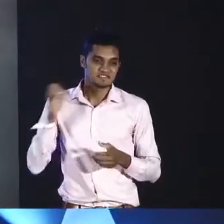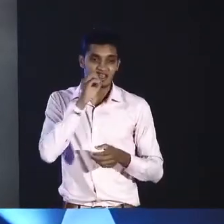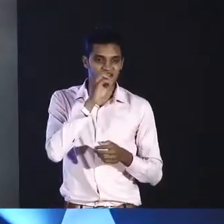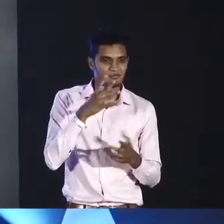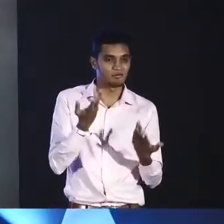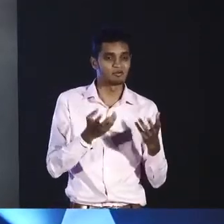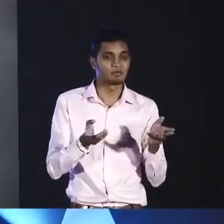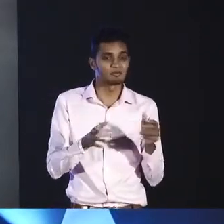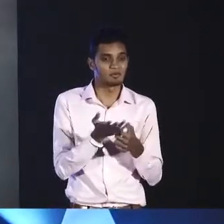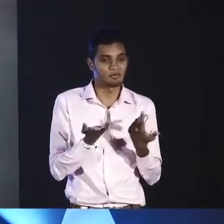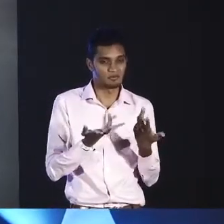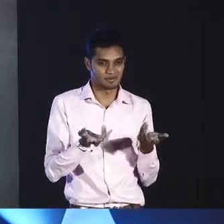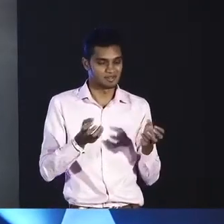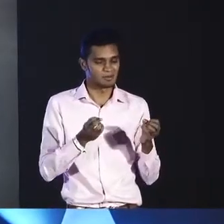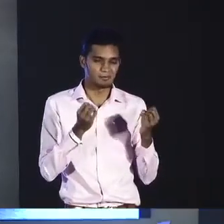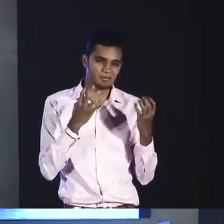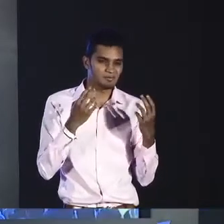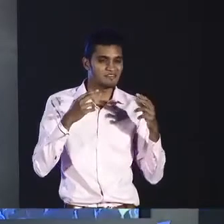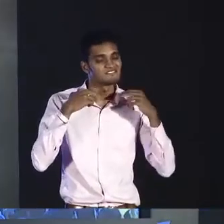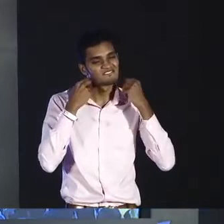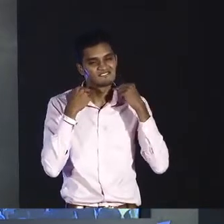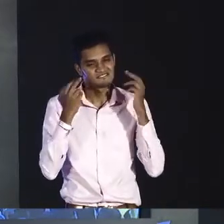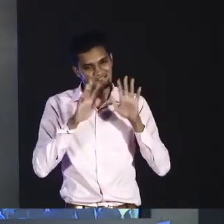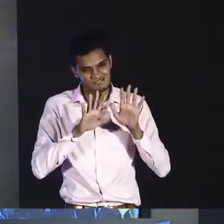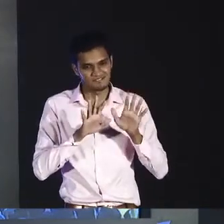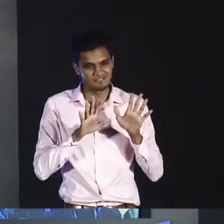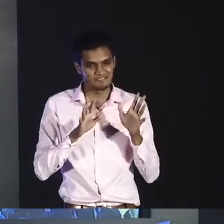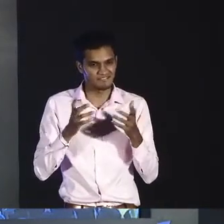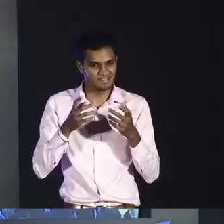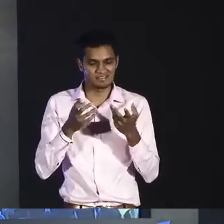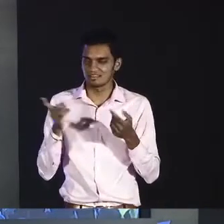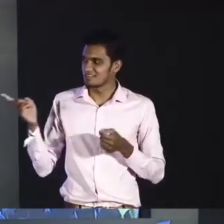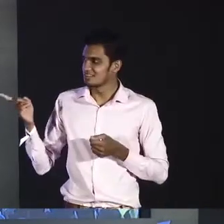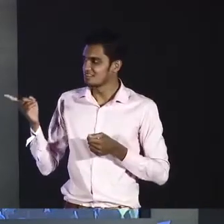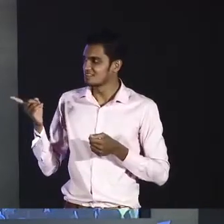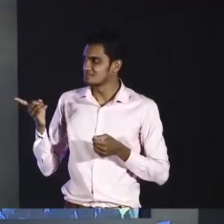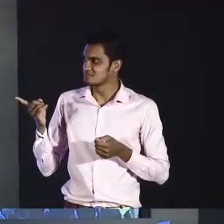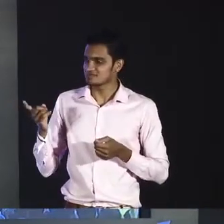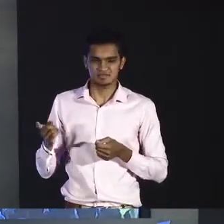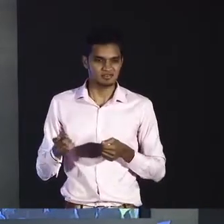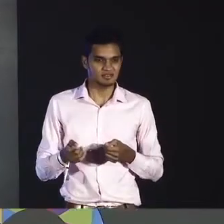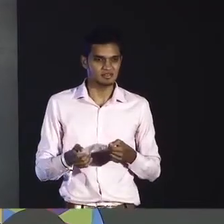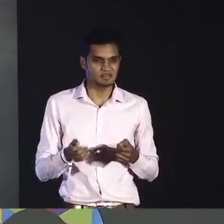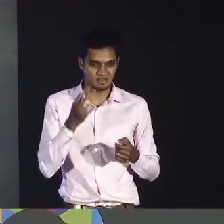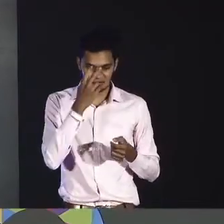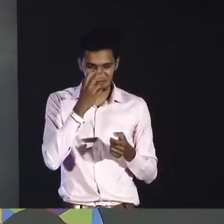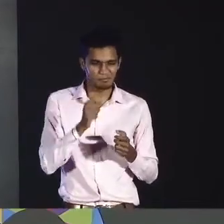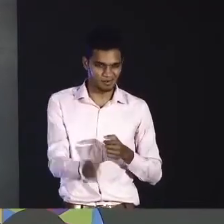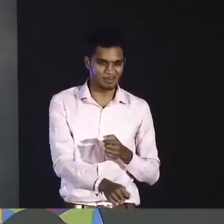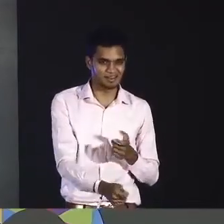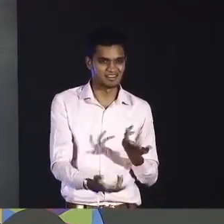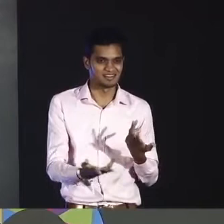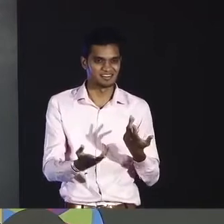glories in this world, and you make such unclarified assumptions. How do you boast, you see? There are the ultraviolet,